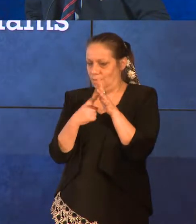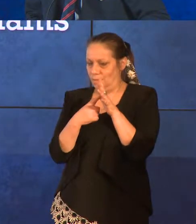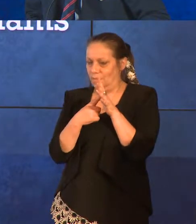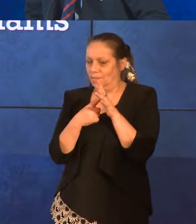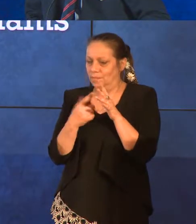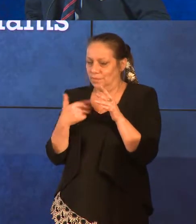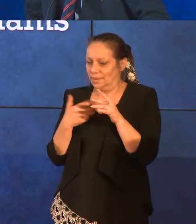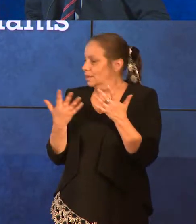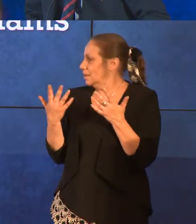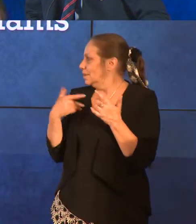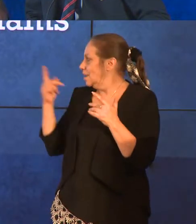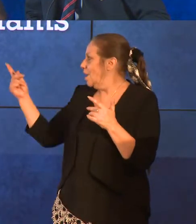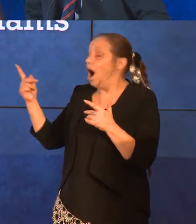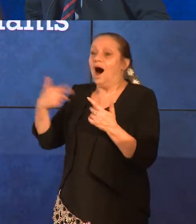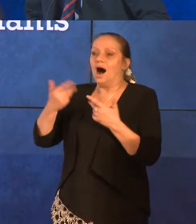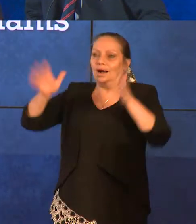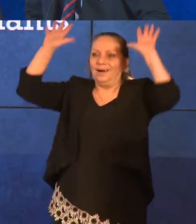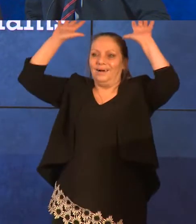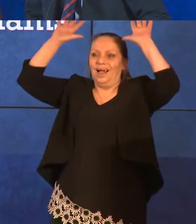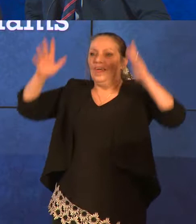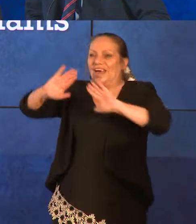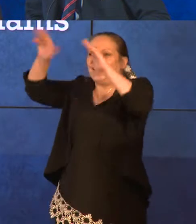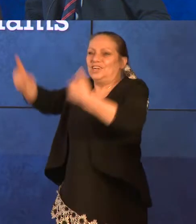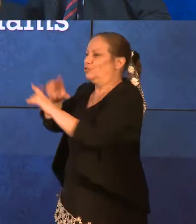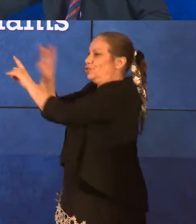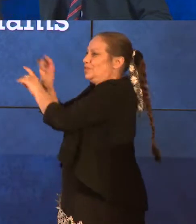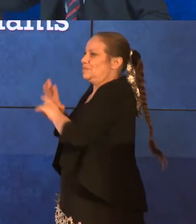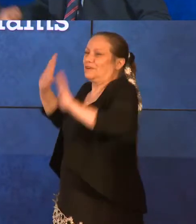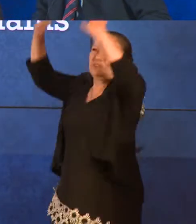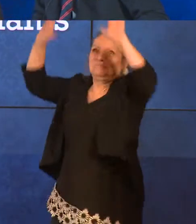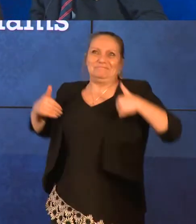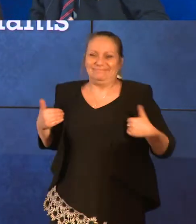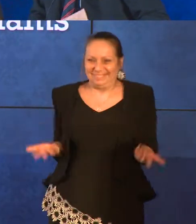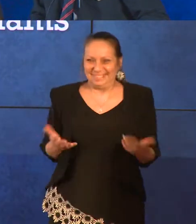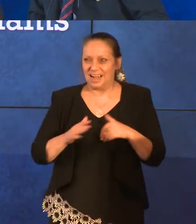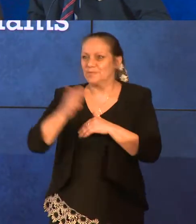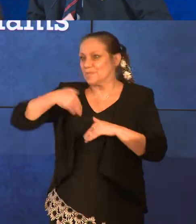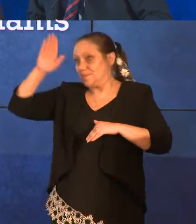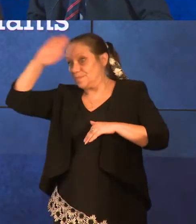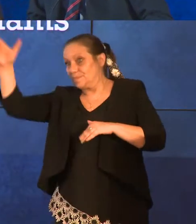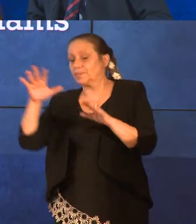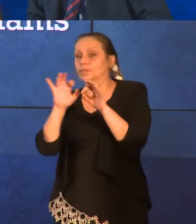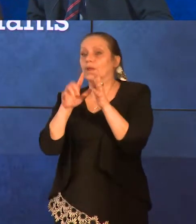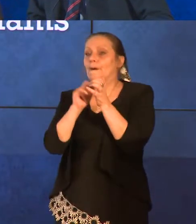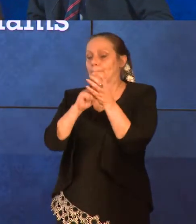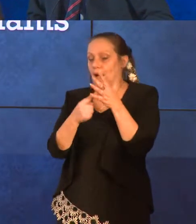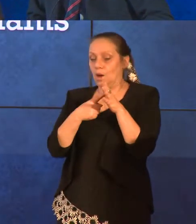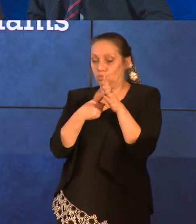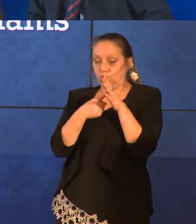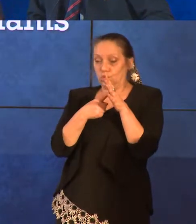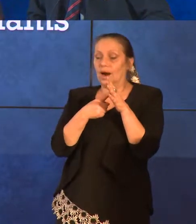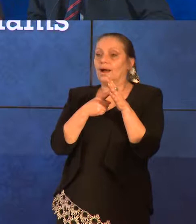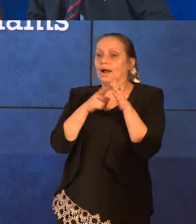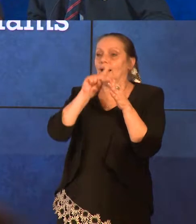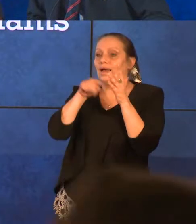I'll give them over to them and they can introduce themselves. So should we do that? There you are. Hello, my name is Barbora Ježek. So